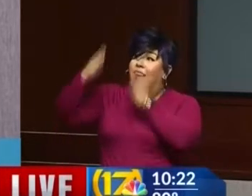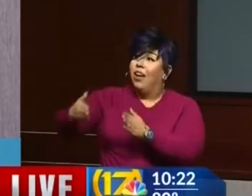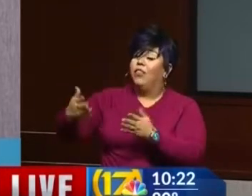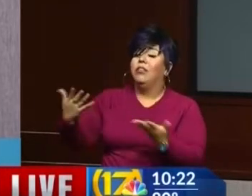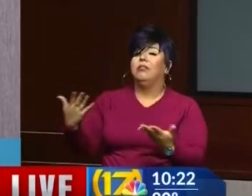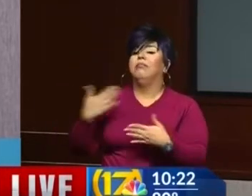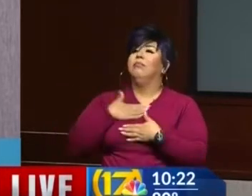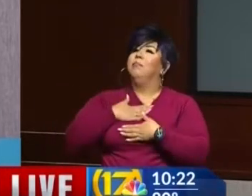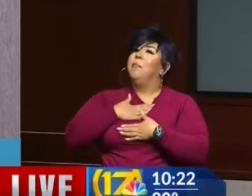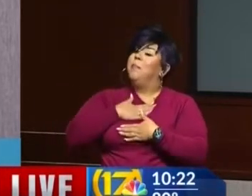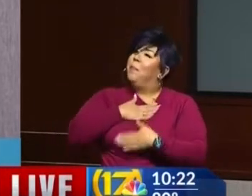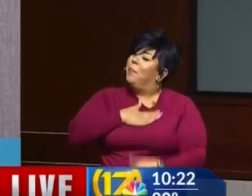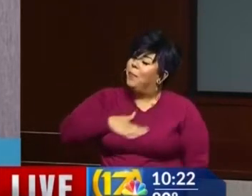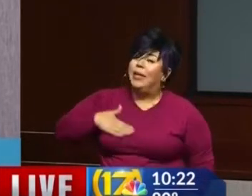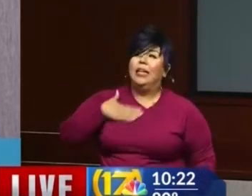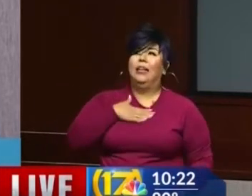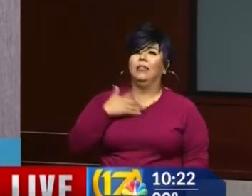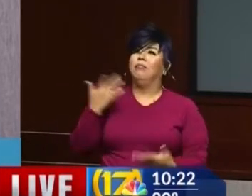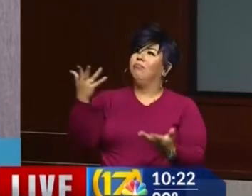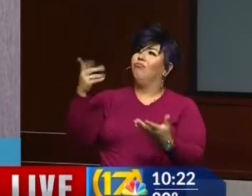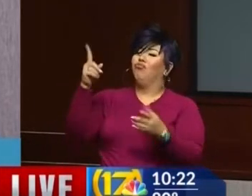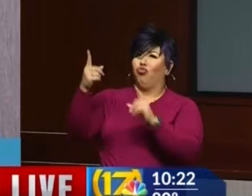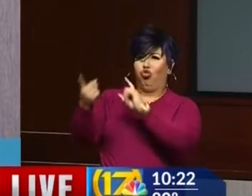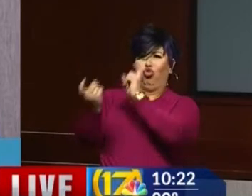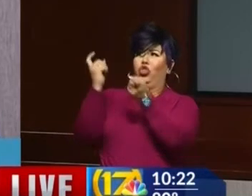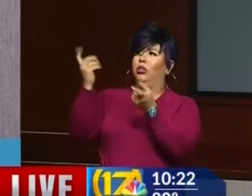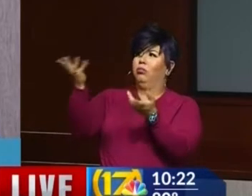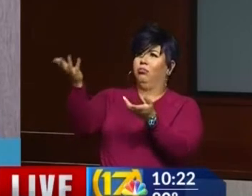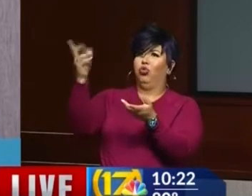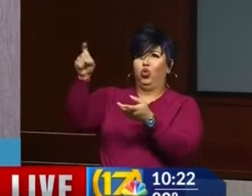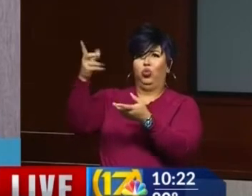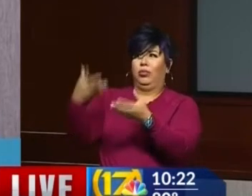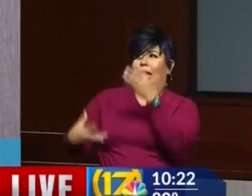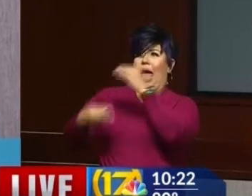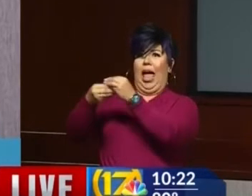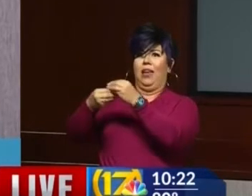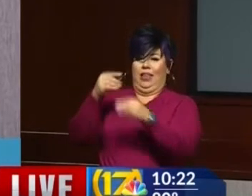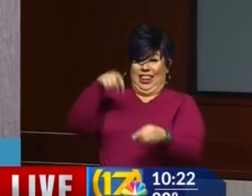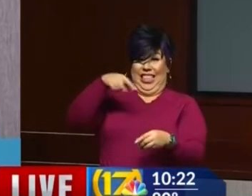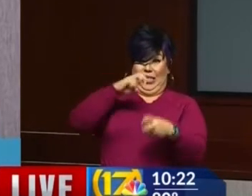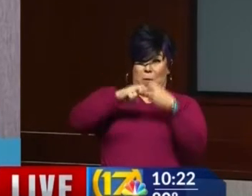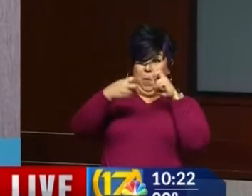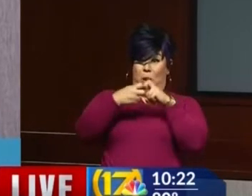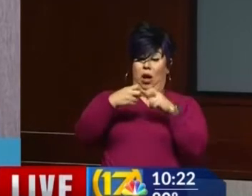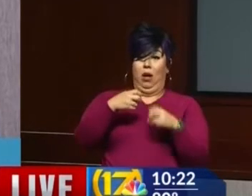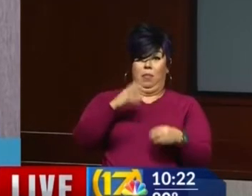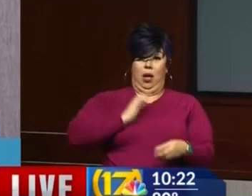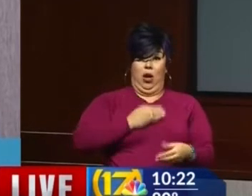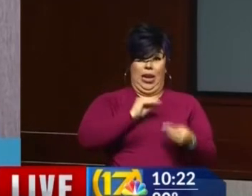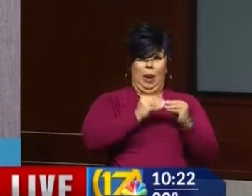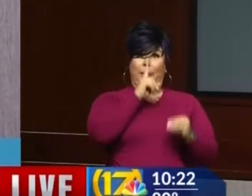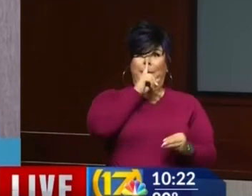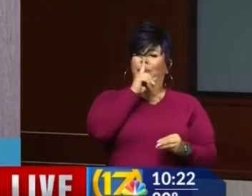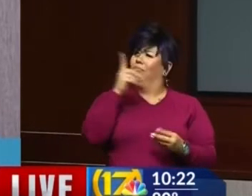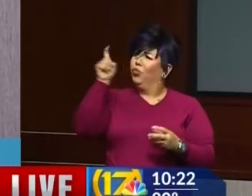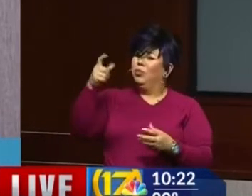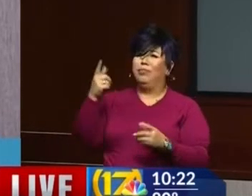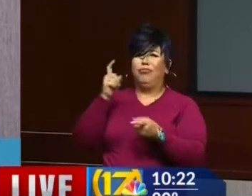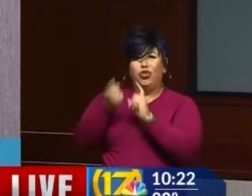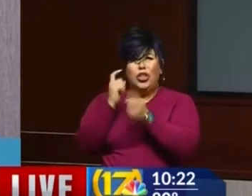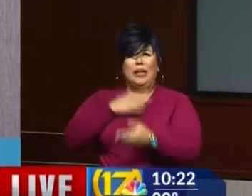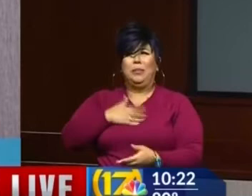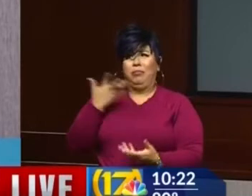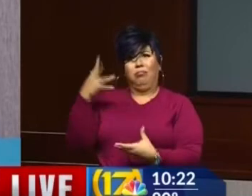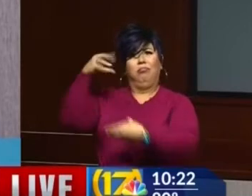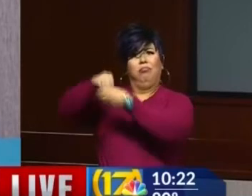are strongly urging you to intervene and fix this problem immediately so that the testing that we